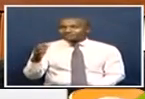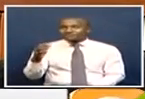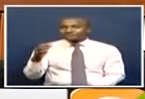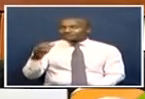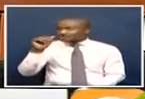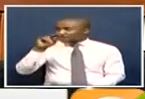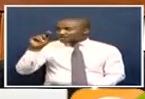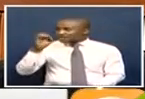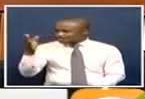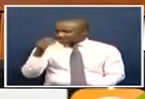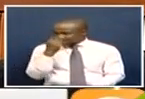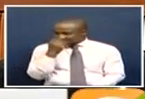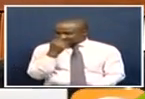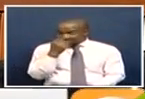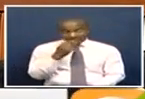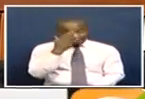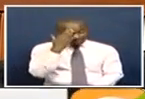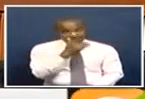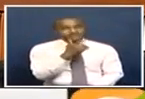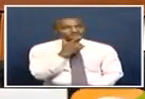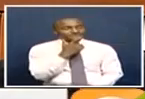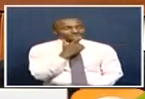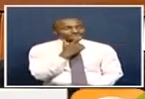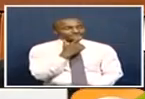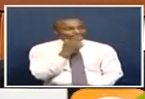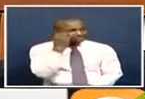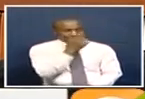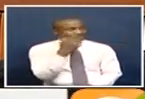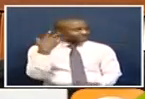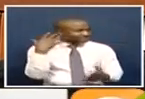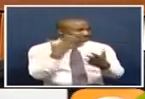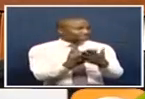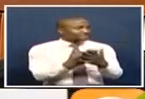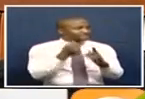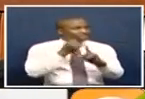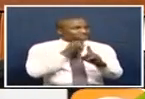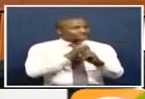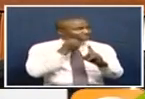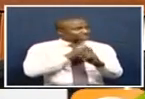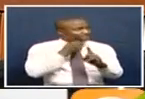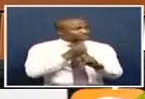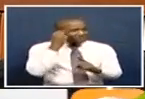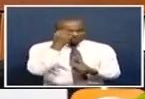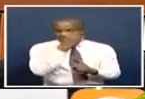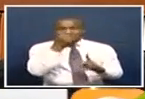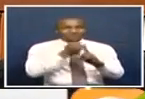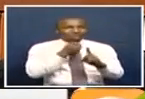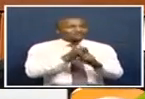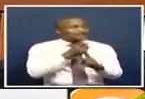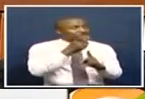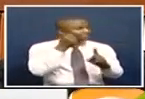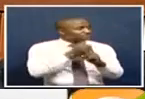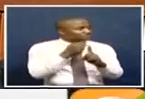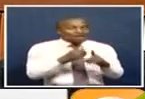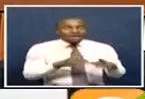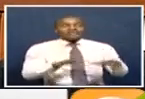know, Iron Lady has been fighting. This is Martha. Martha. Martha has been fighting. She's a fighter and she doesn't give